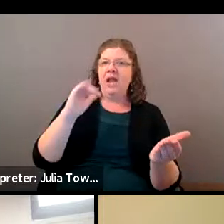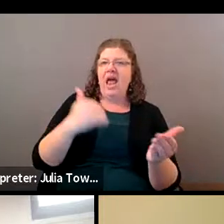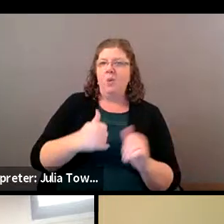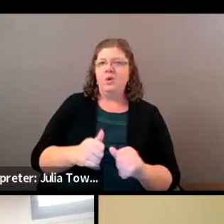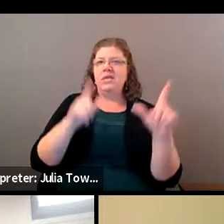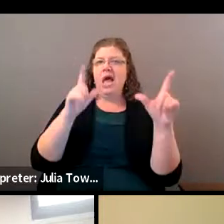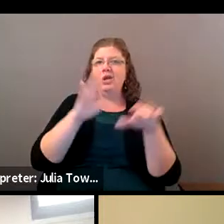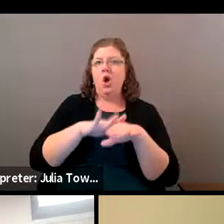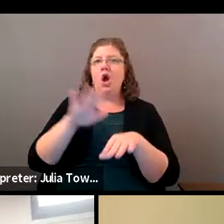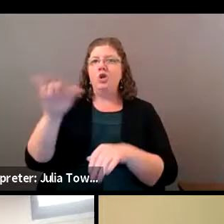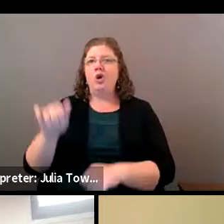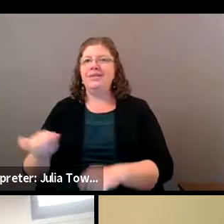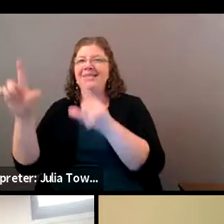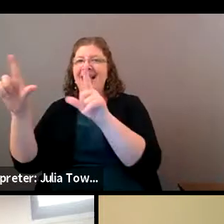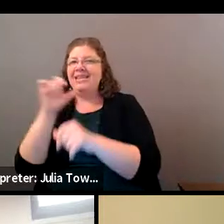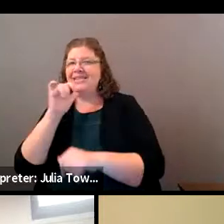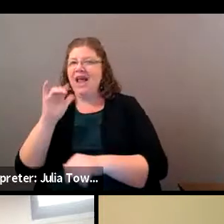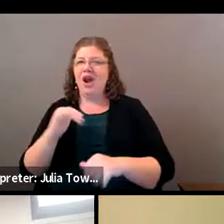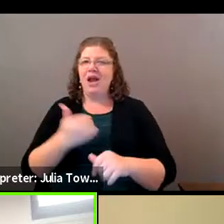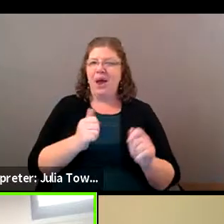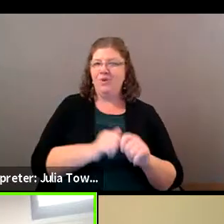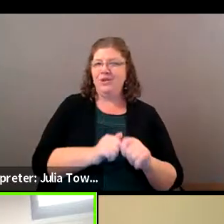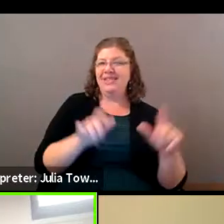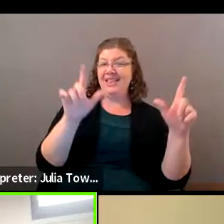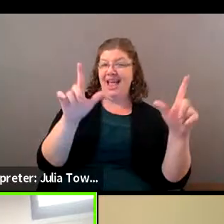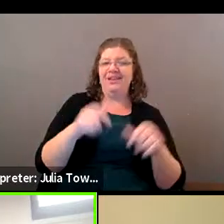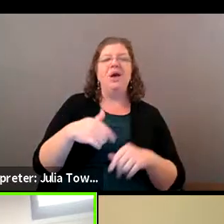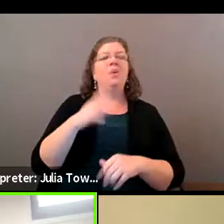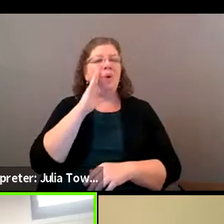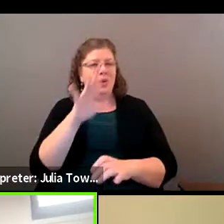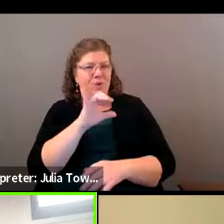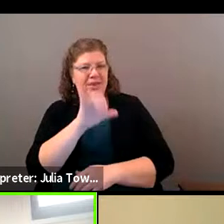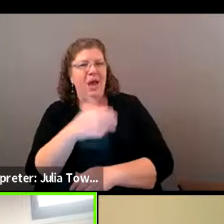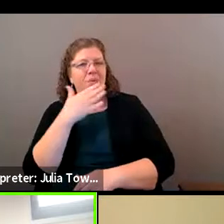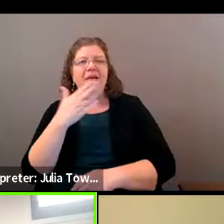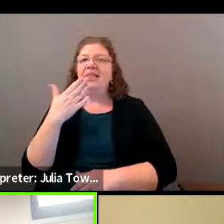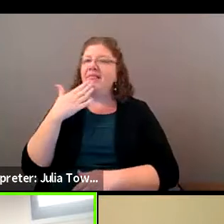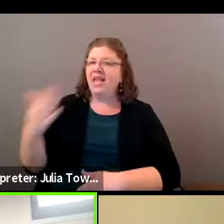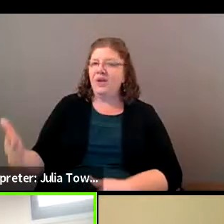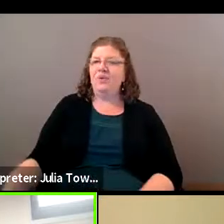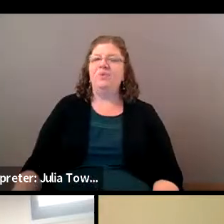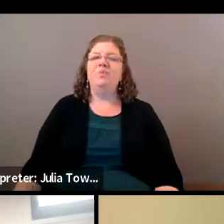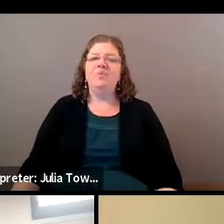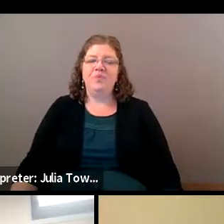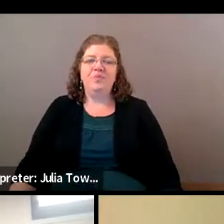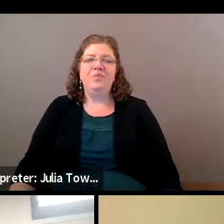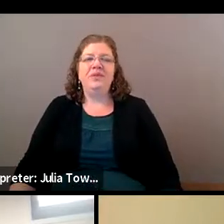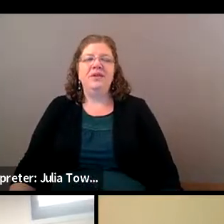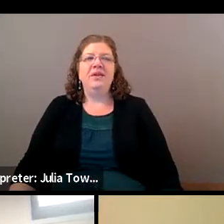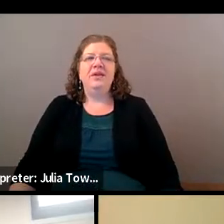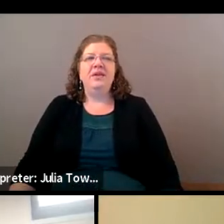your slide, but not on our slide. We will do that. Thank you. Thanks.